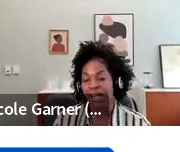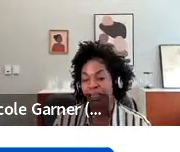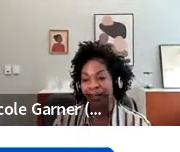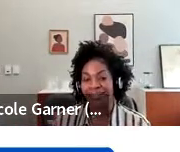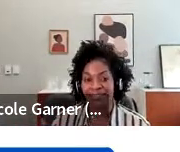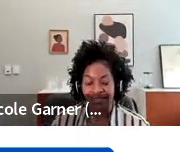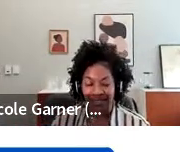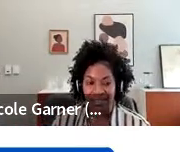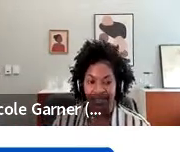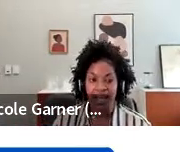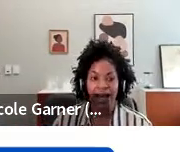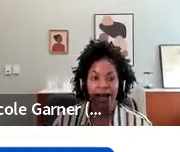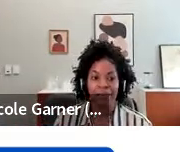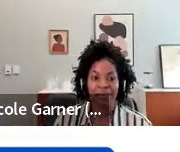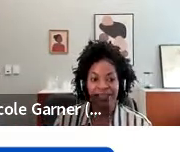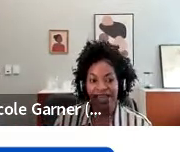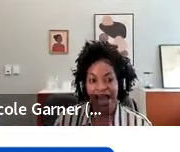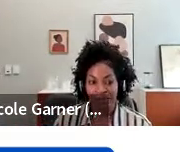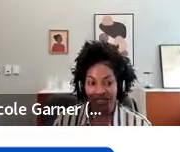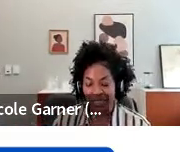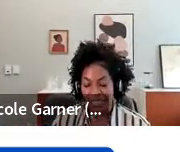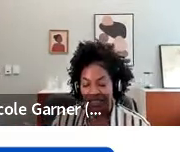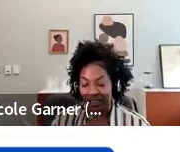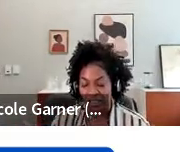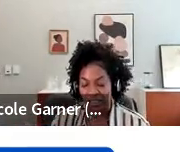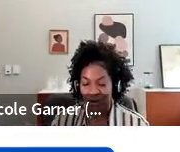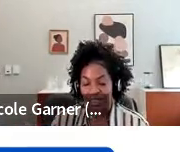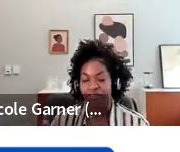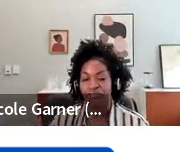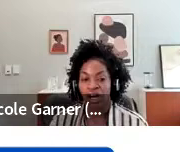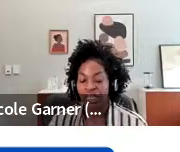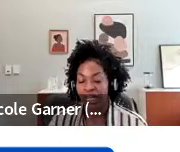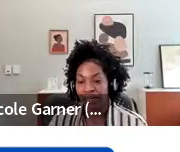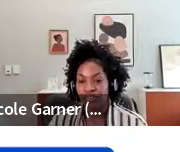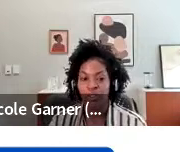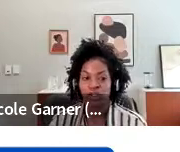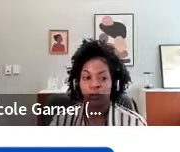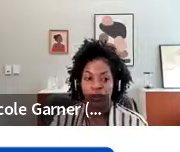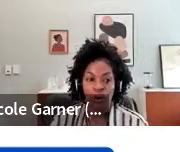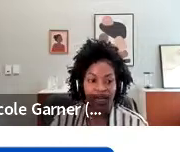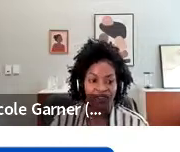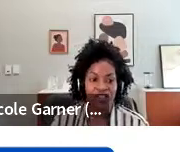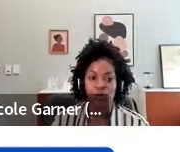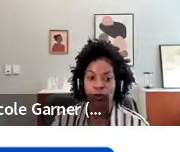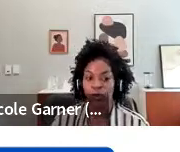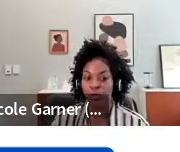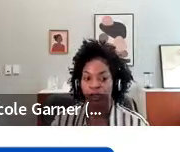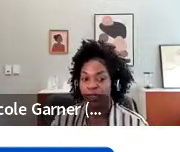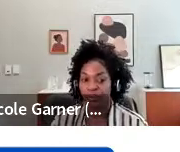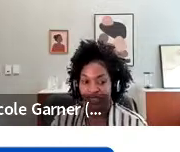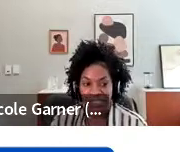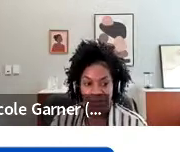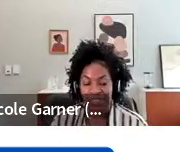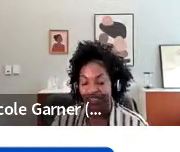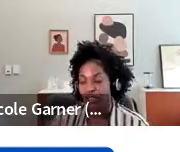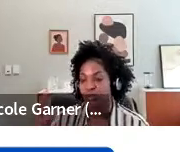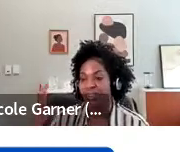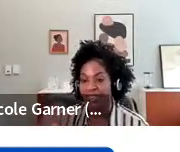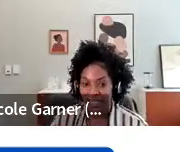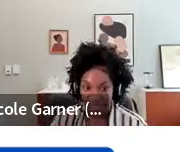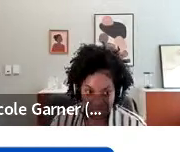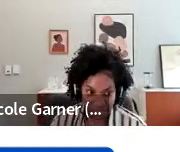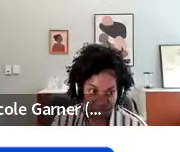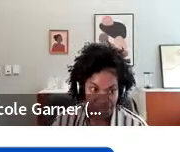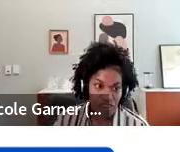2, this was all about assessing, and this happened starting in the fall of 2021. And this is where we were recruiting participants